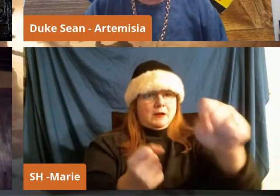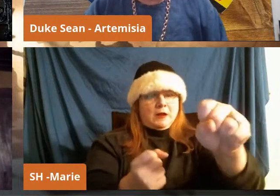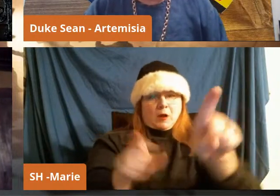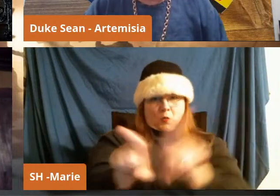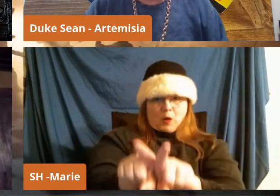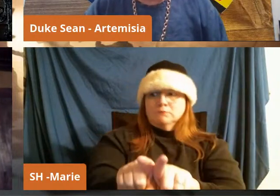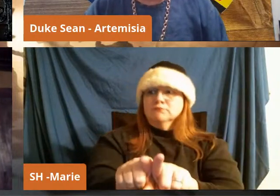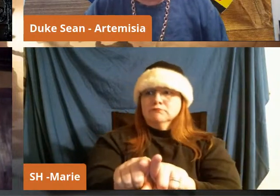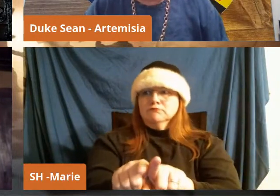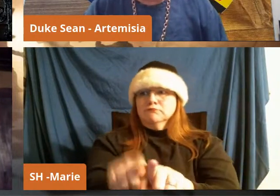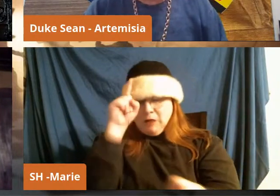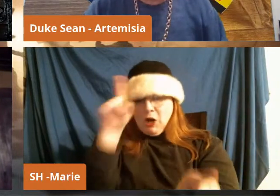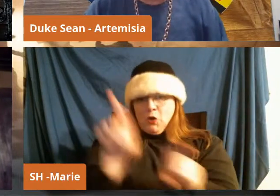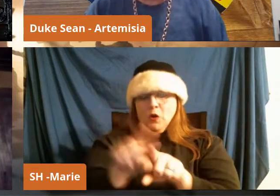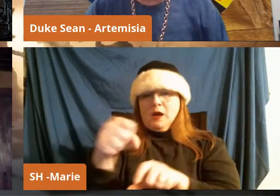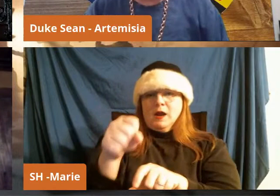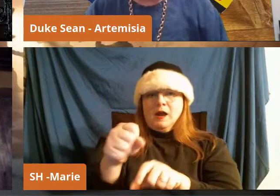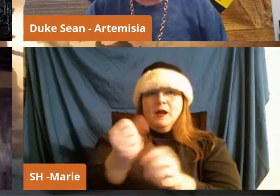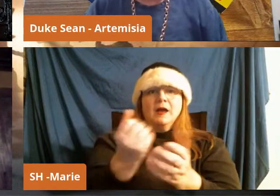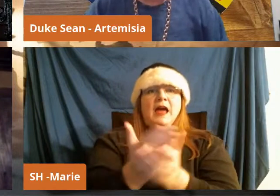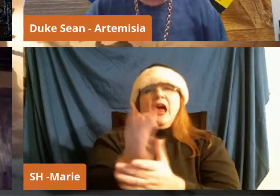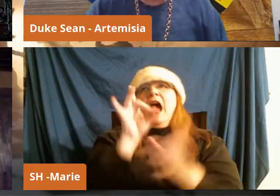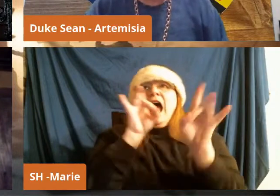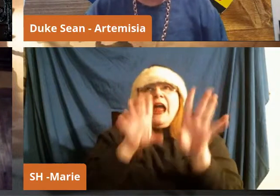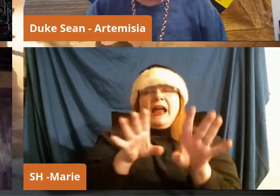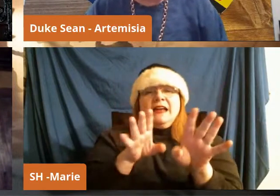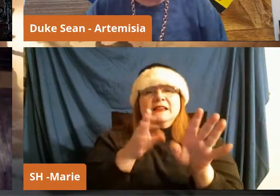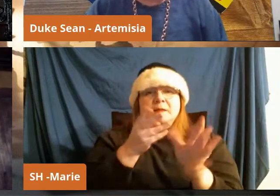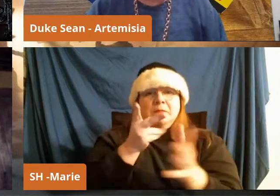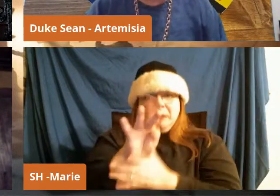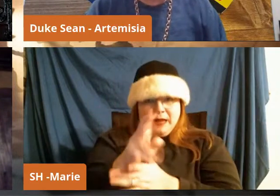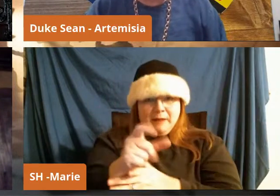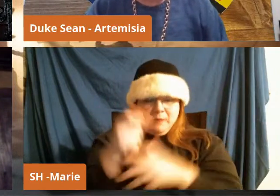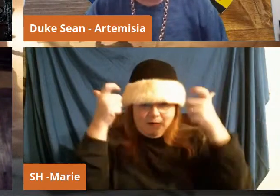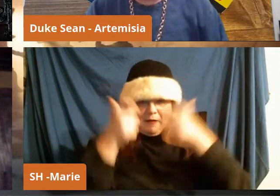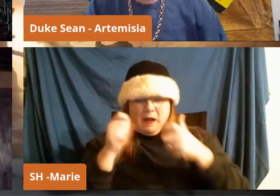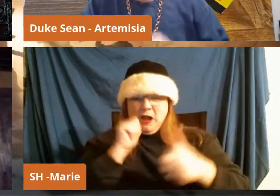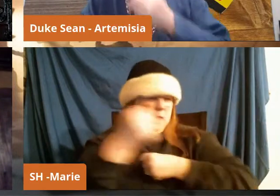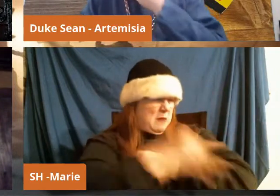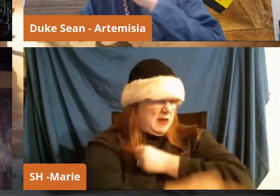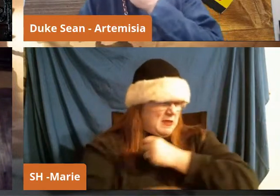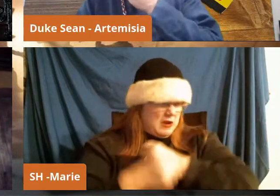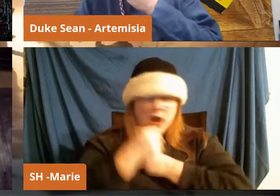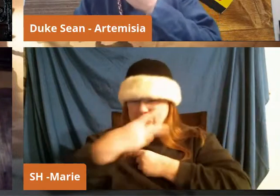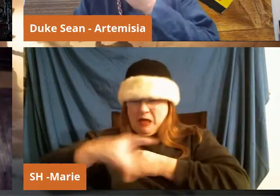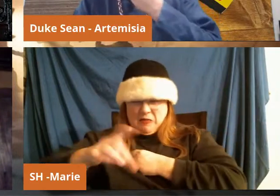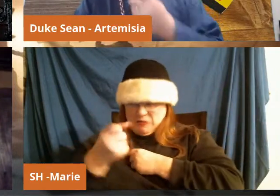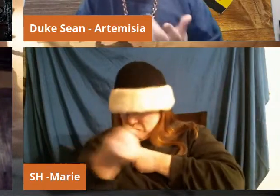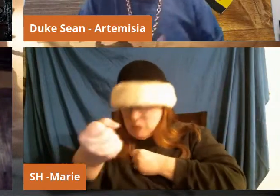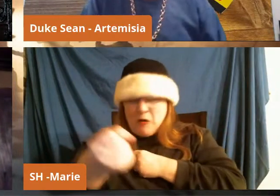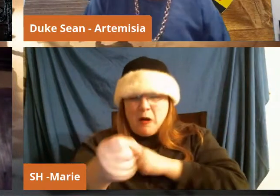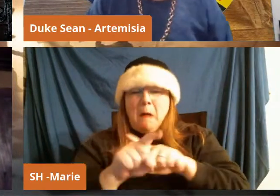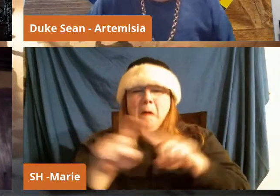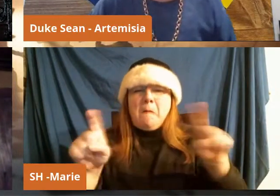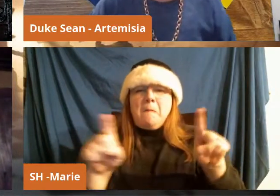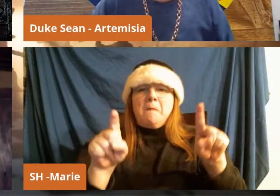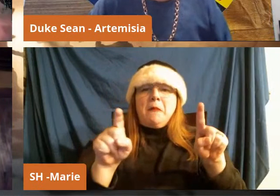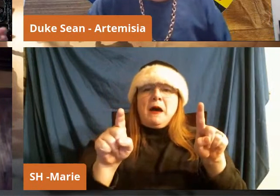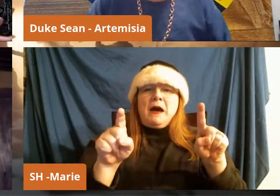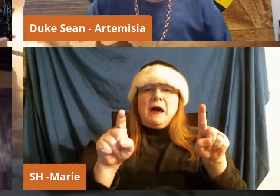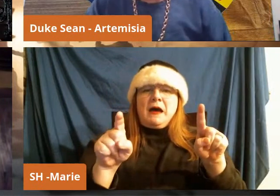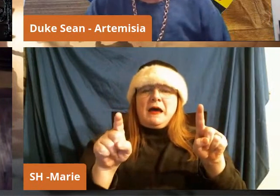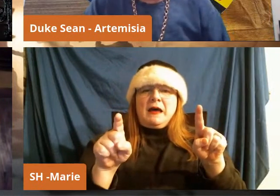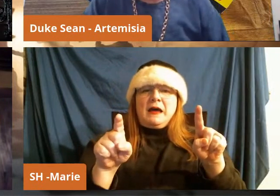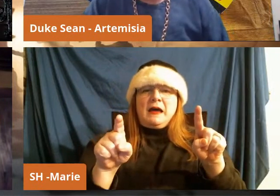that's a really great. It's like I said, I hate to blame the helmet. I hate to blame the shield. I don't want to blame the sword. But if your shield